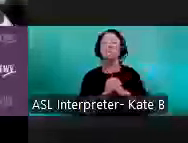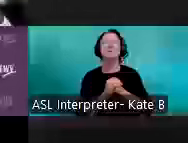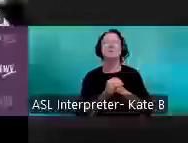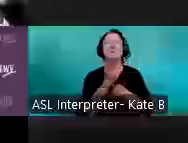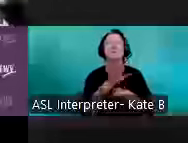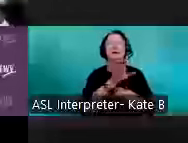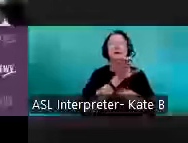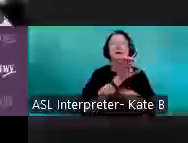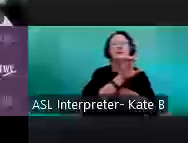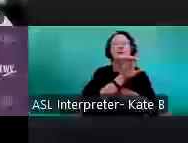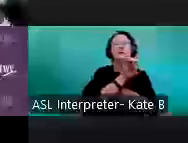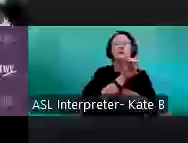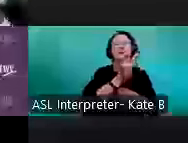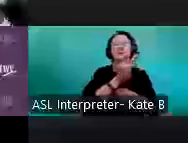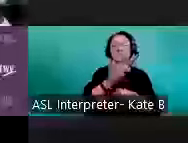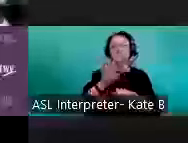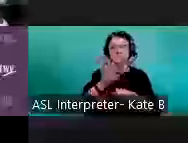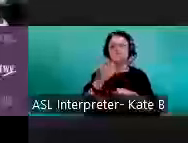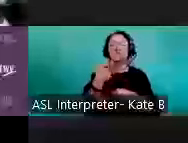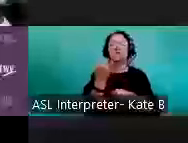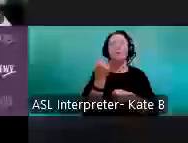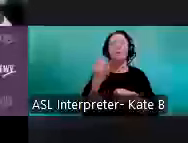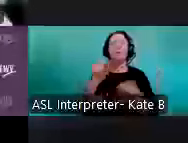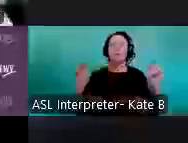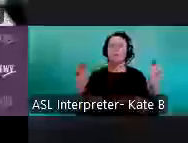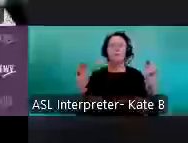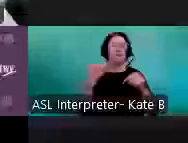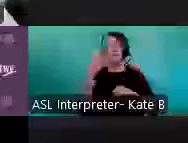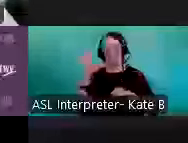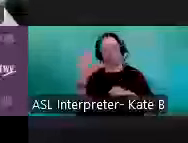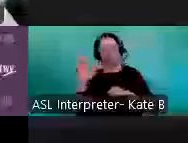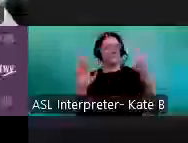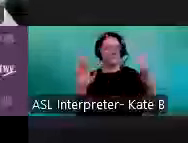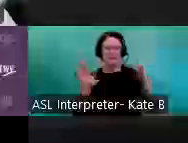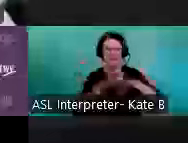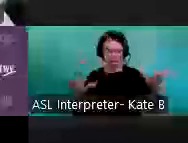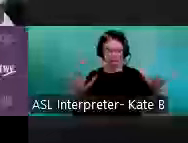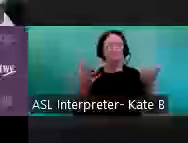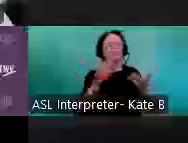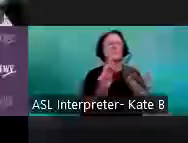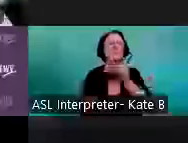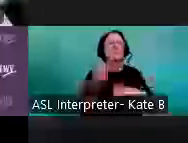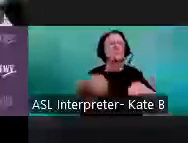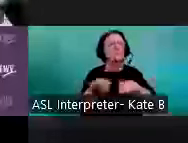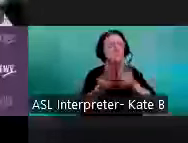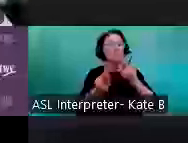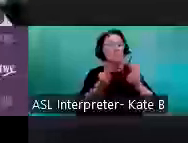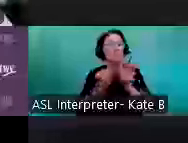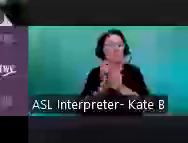Coalition is. We are a nonpartisan organization that wants to ensure that people